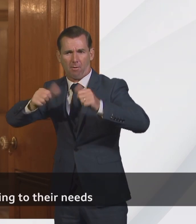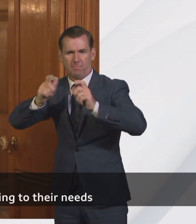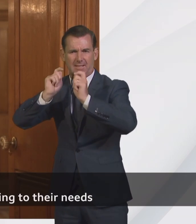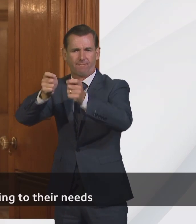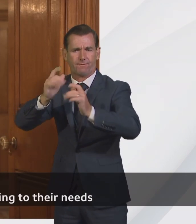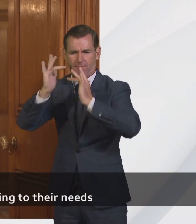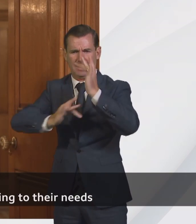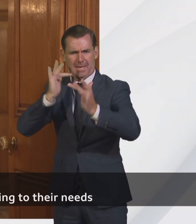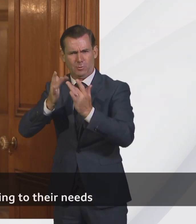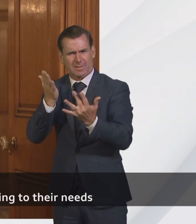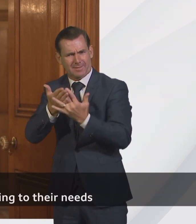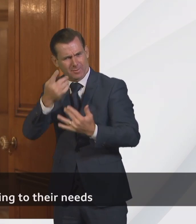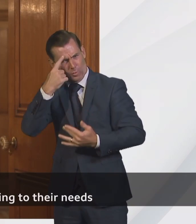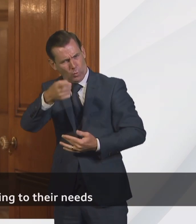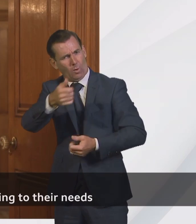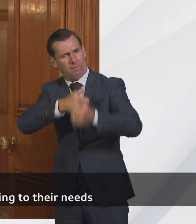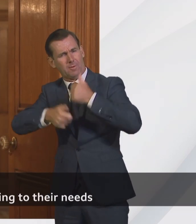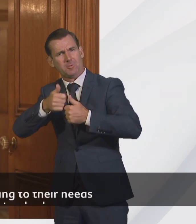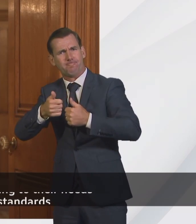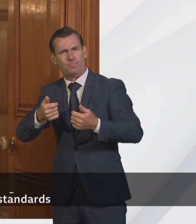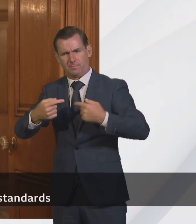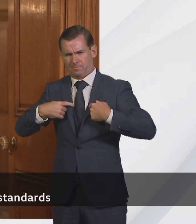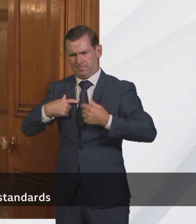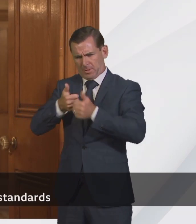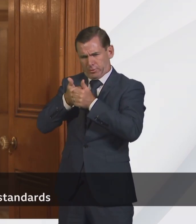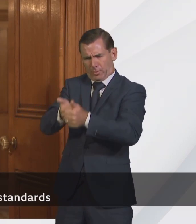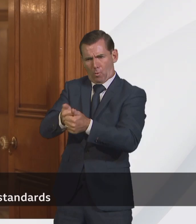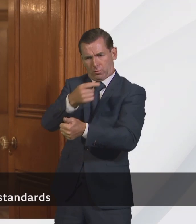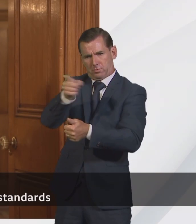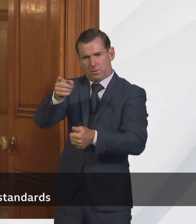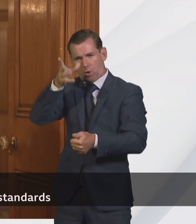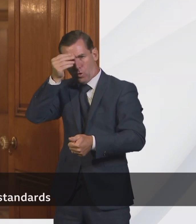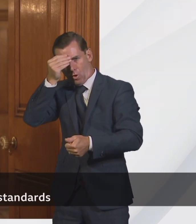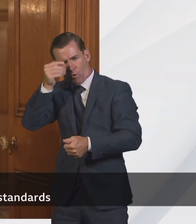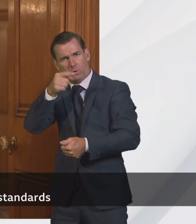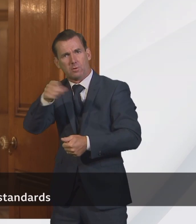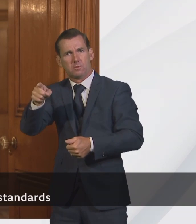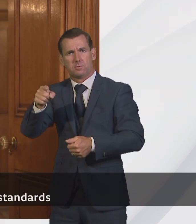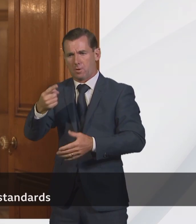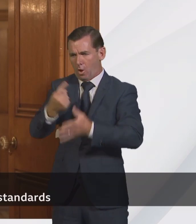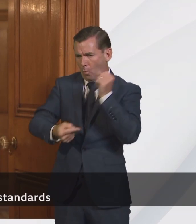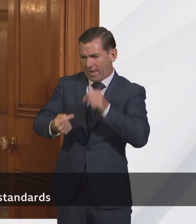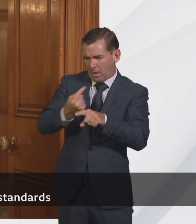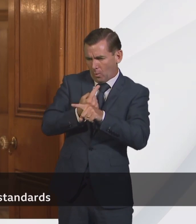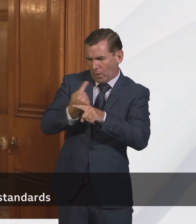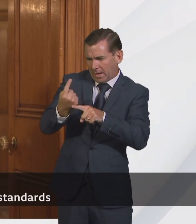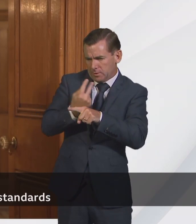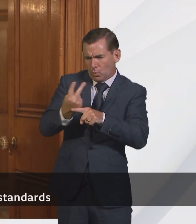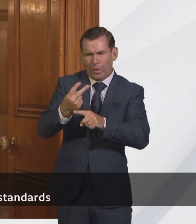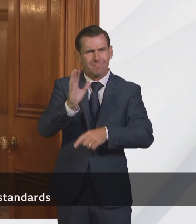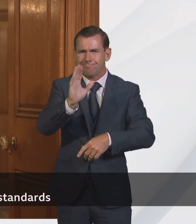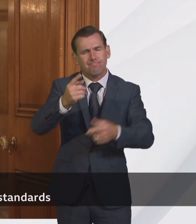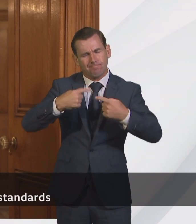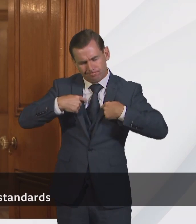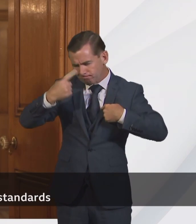we see the ability to support their learning is not just over the last few weeks and over the next few weeks, but a